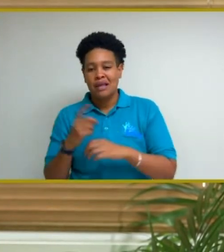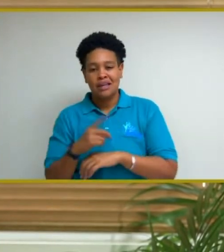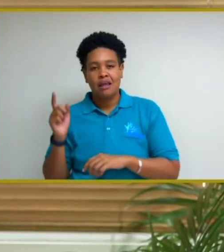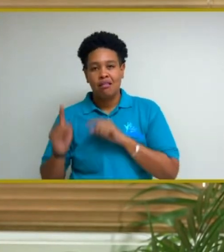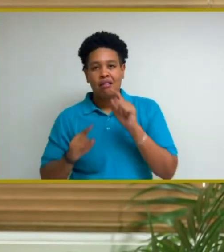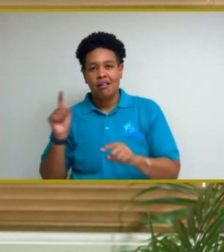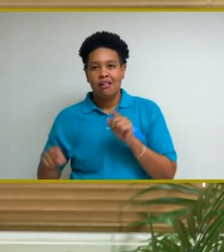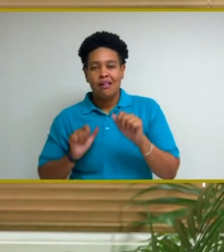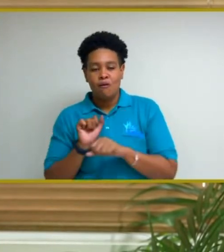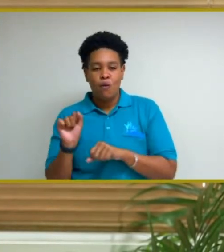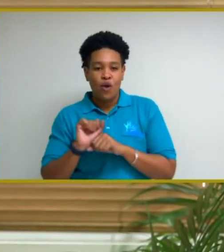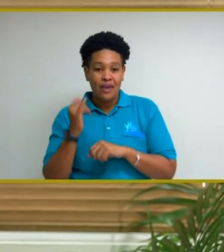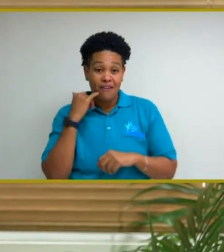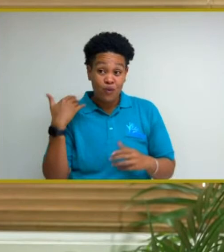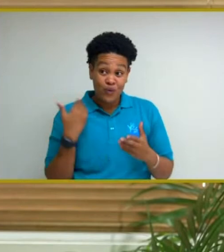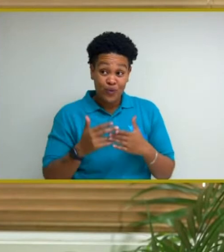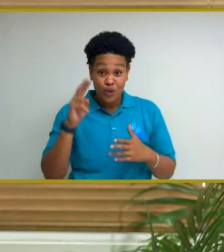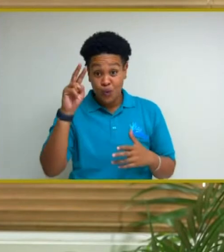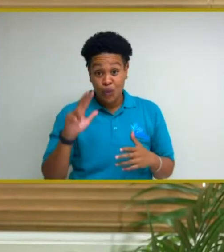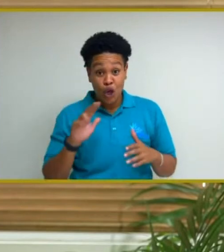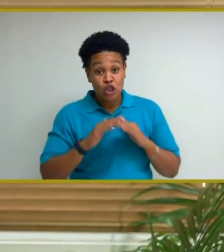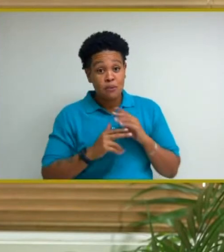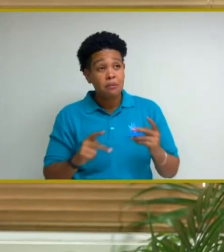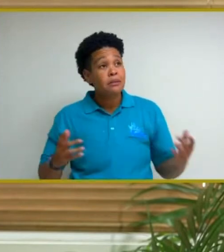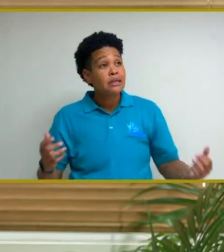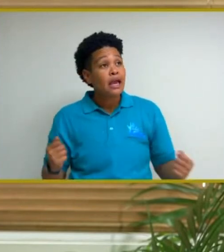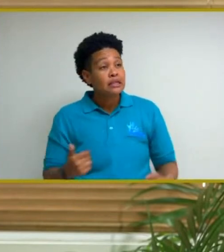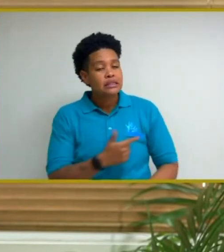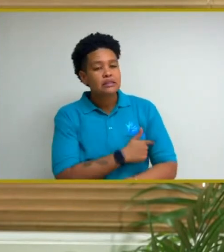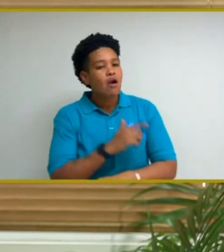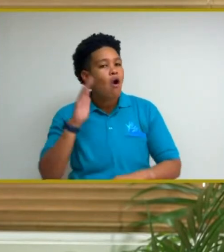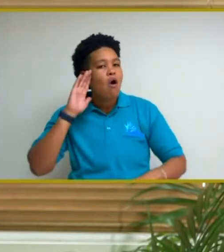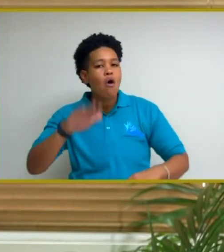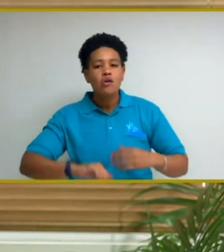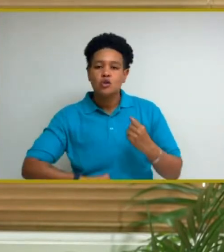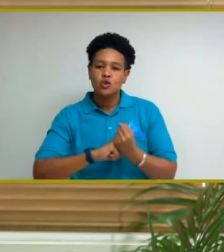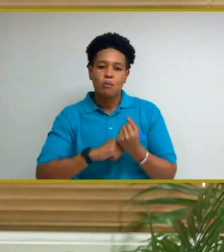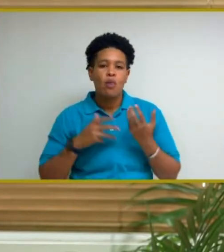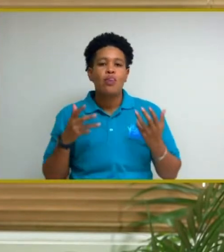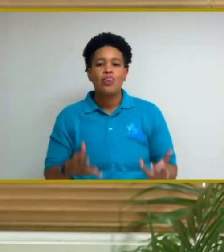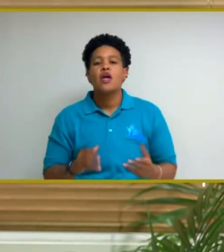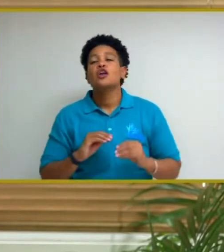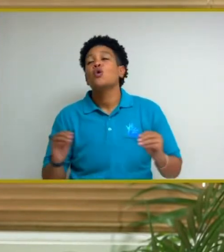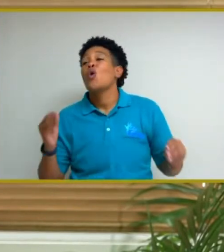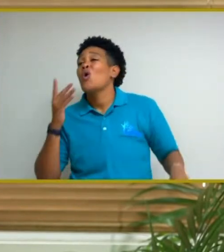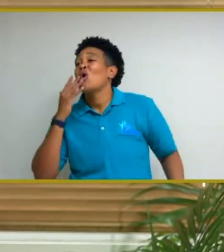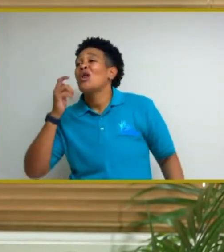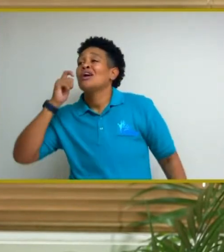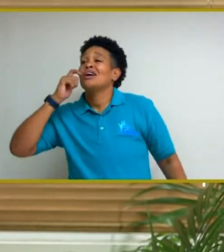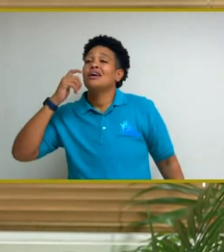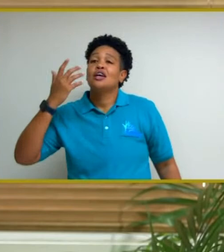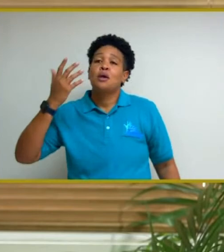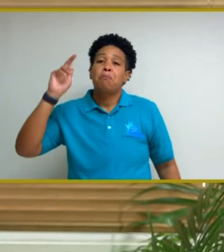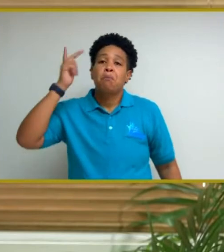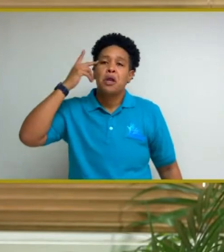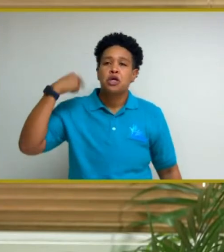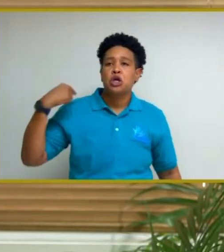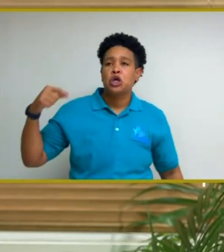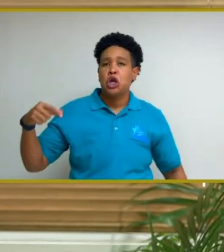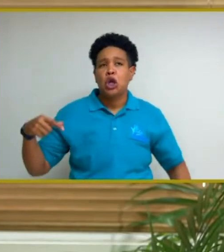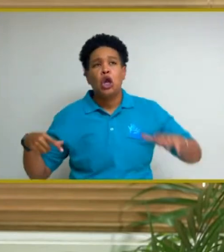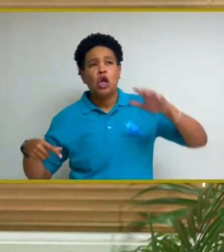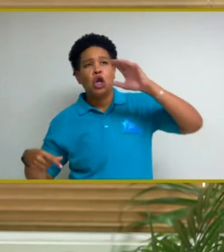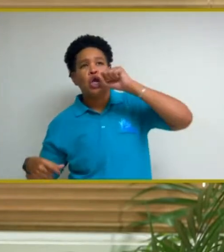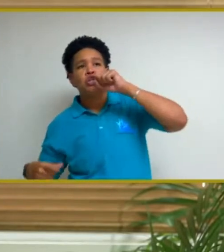deck. And there's no difference in political colors or persuasions. If you notice,